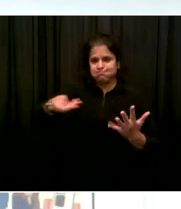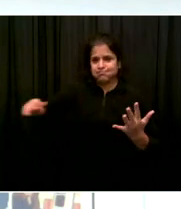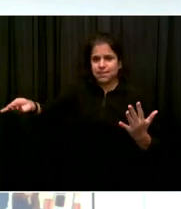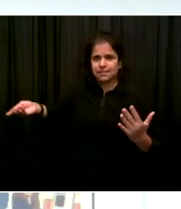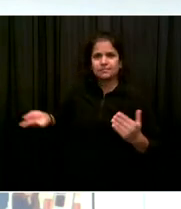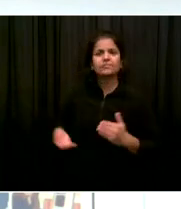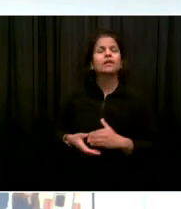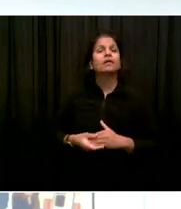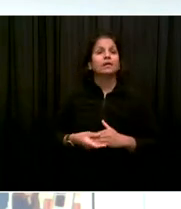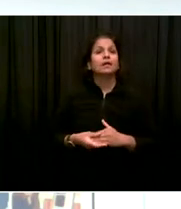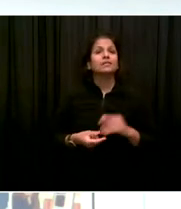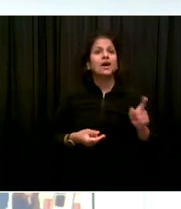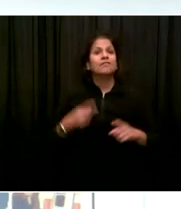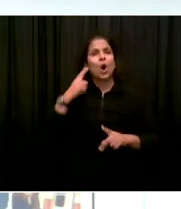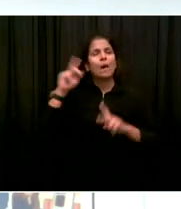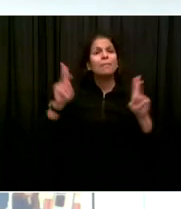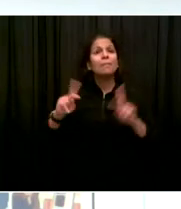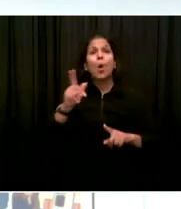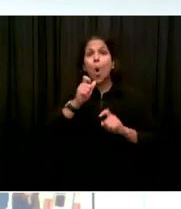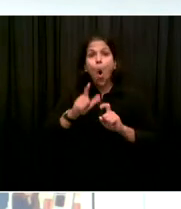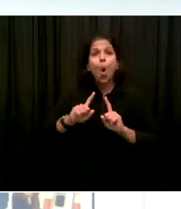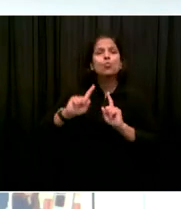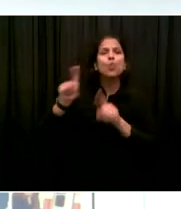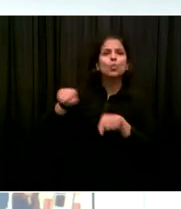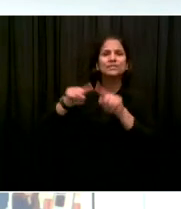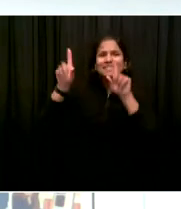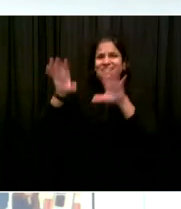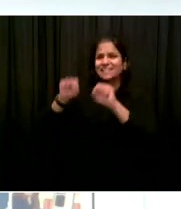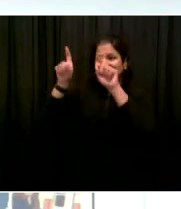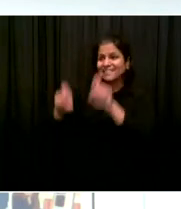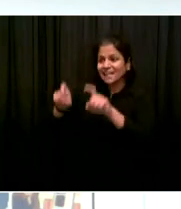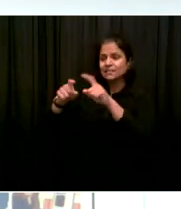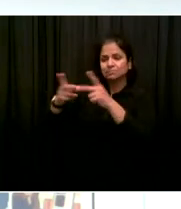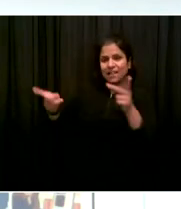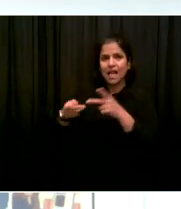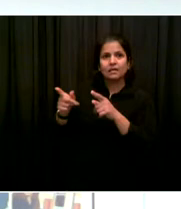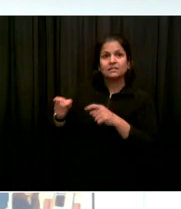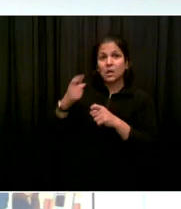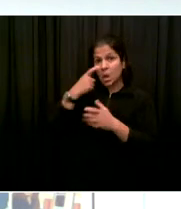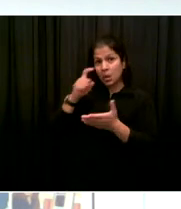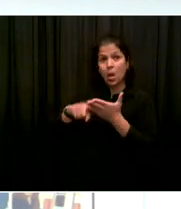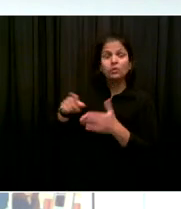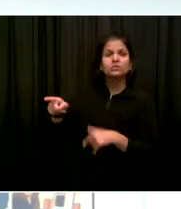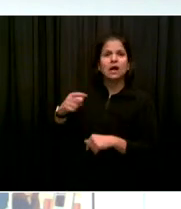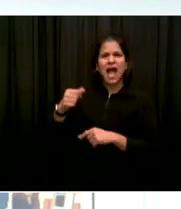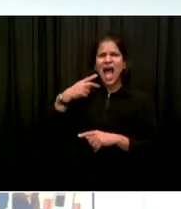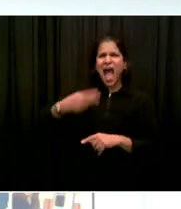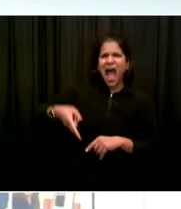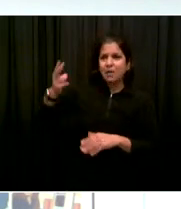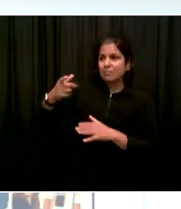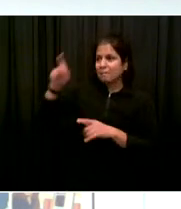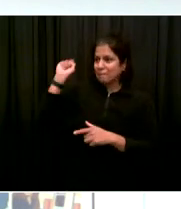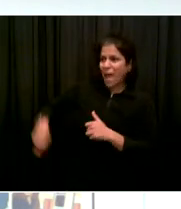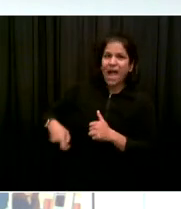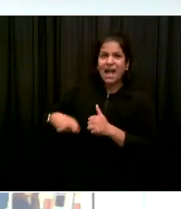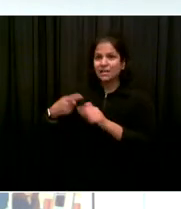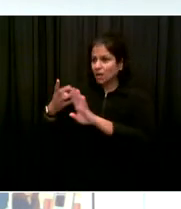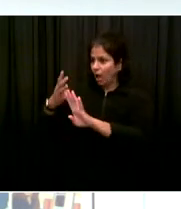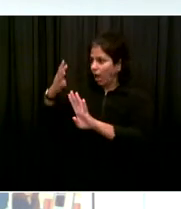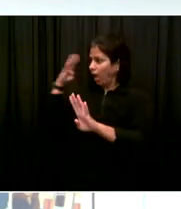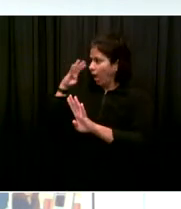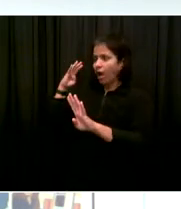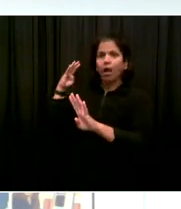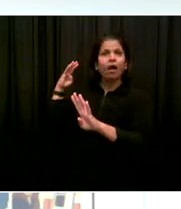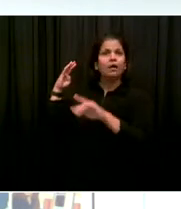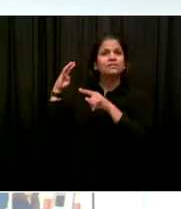site, particularly where we're seeing that, you know, the demand is greater, and staff would be